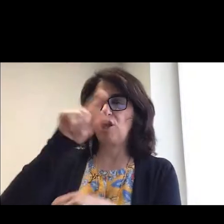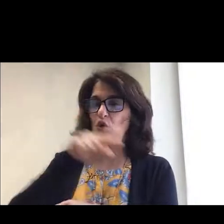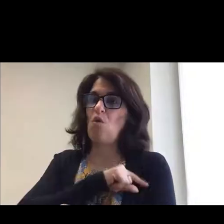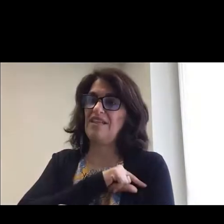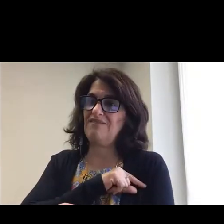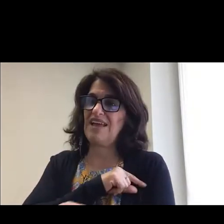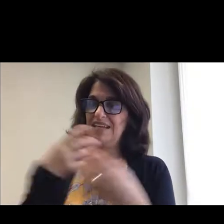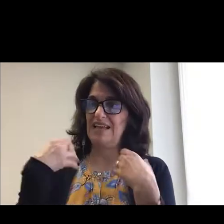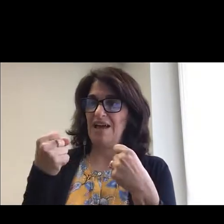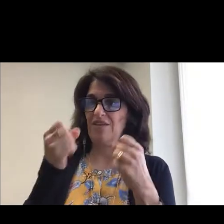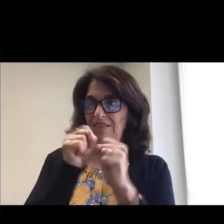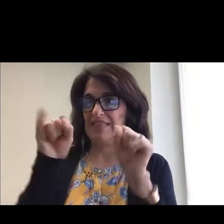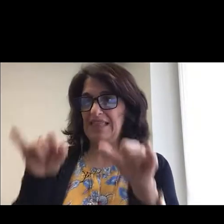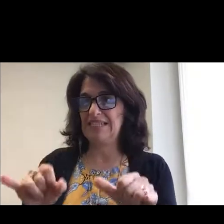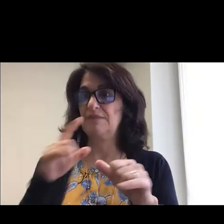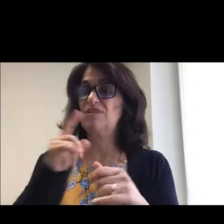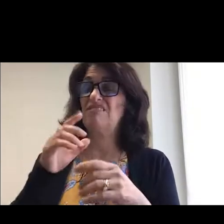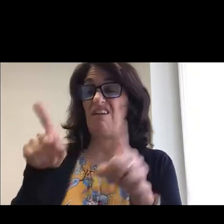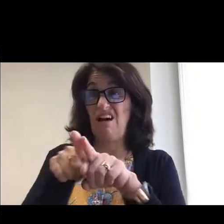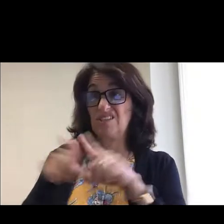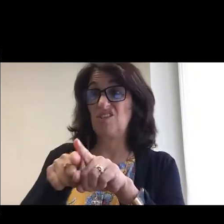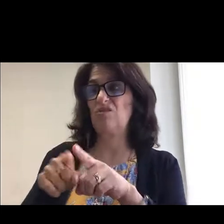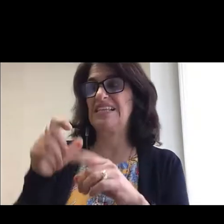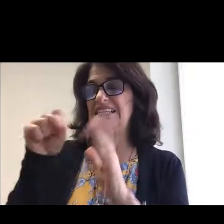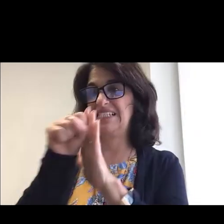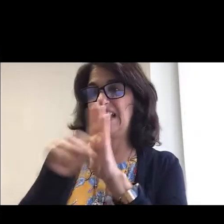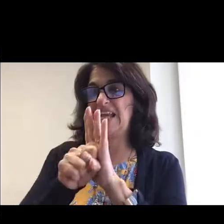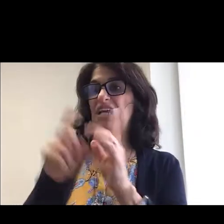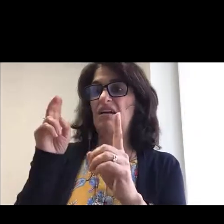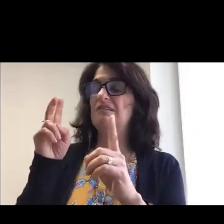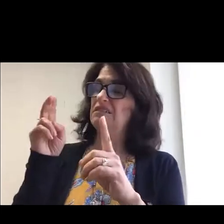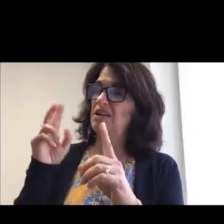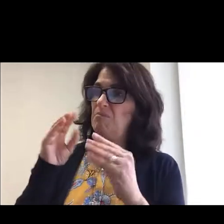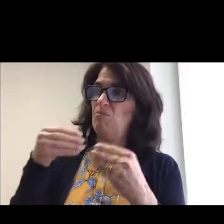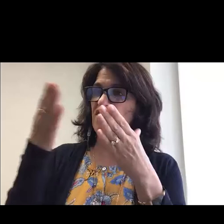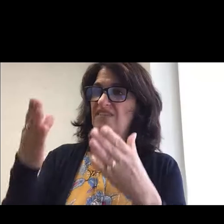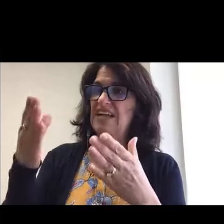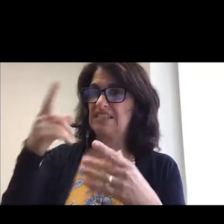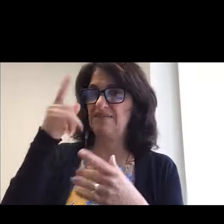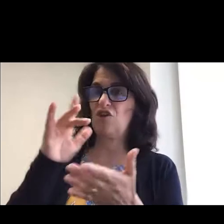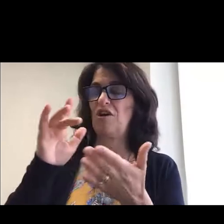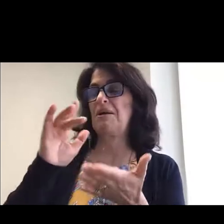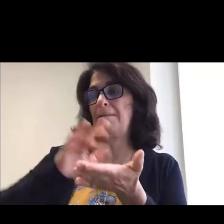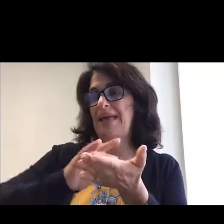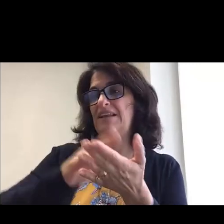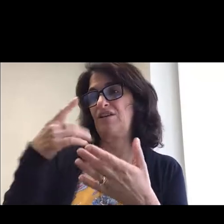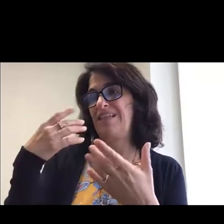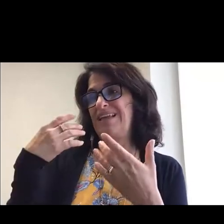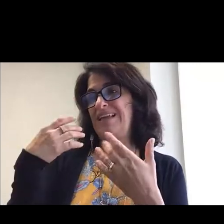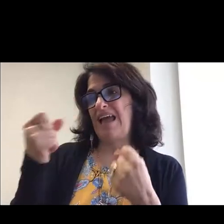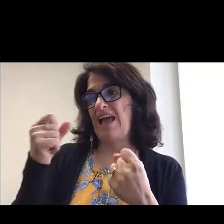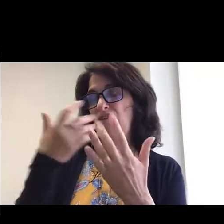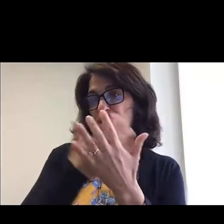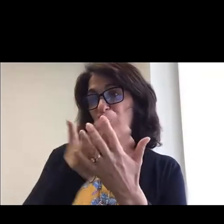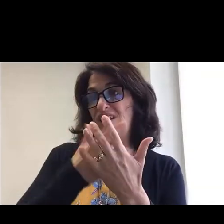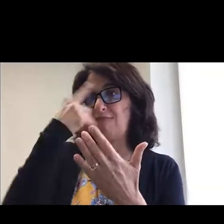the state-appointed provider of the required mental and medical health screenings for newly arriving